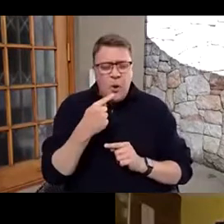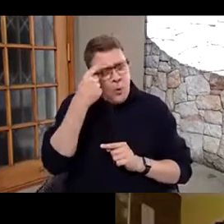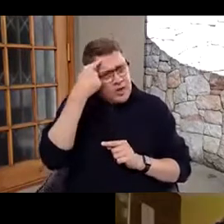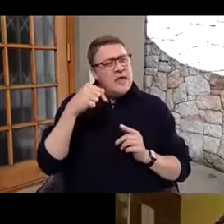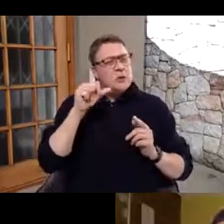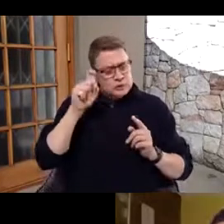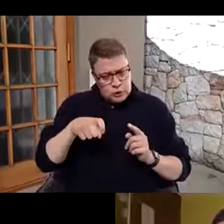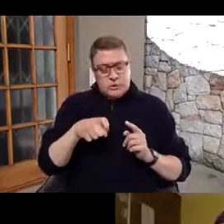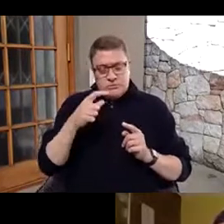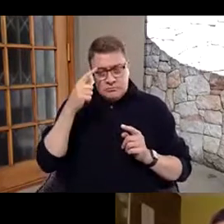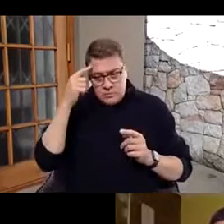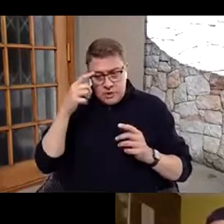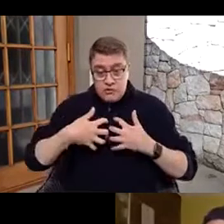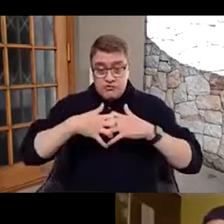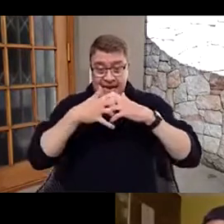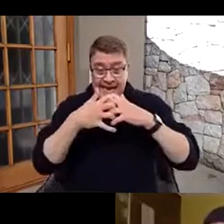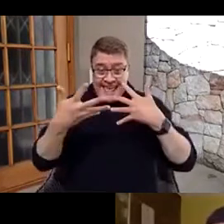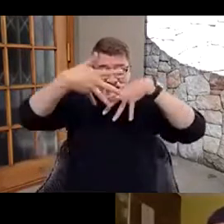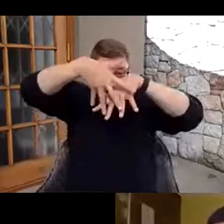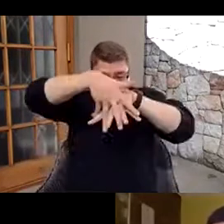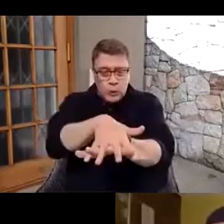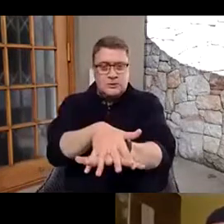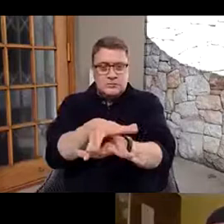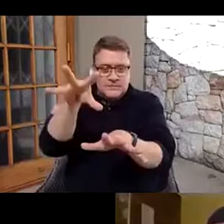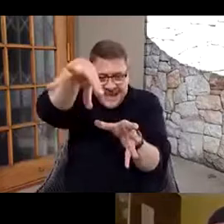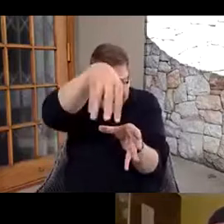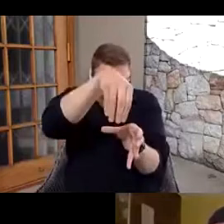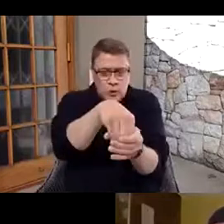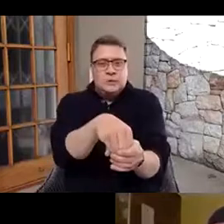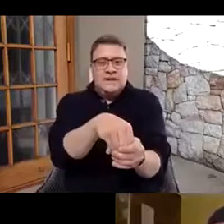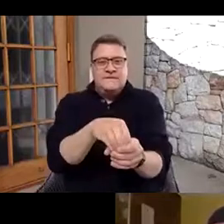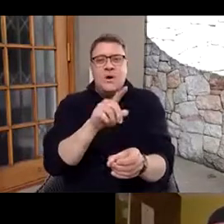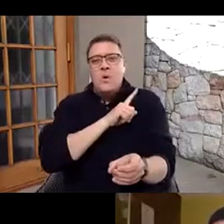creating those inclusive environments? And we'll start with you, Jermaine.